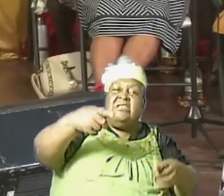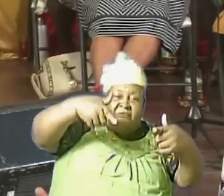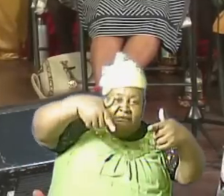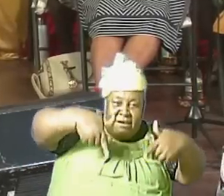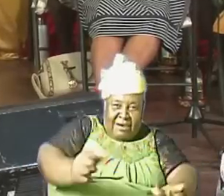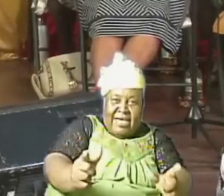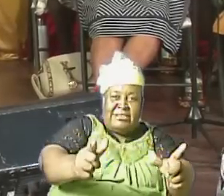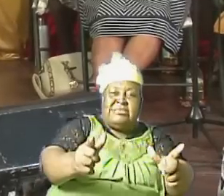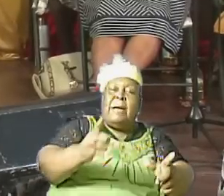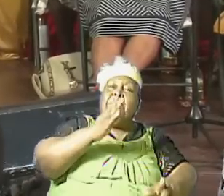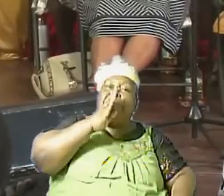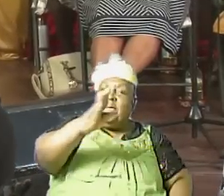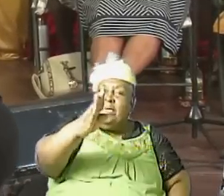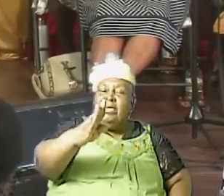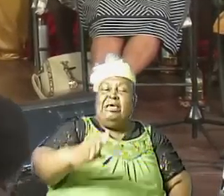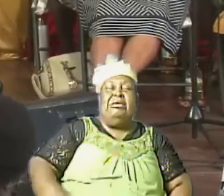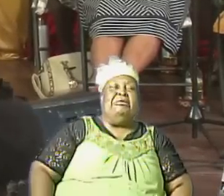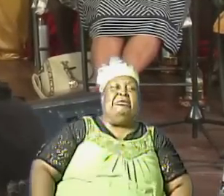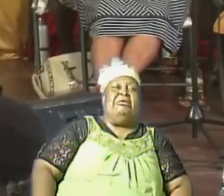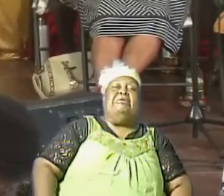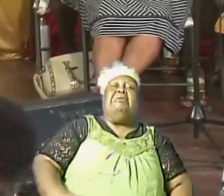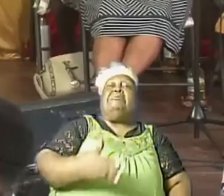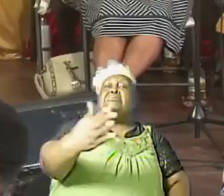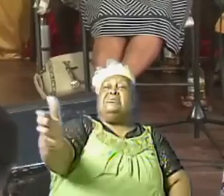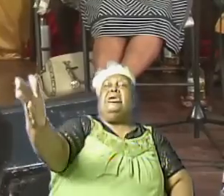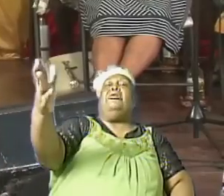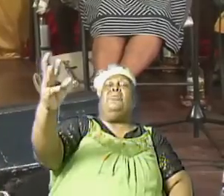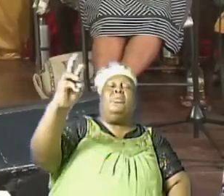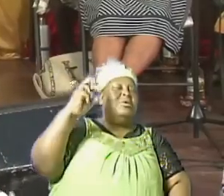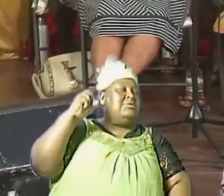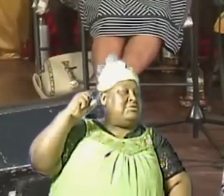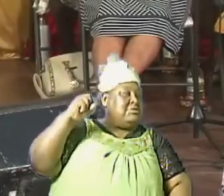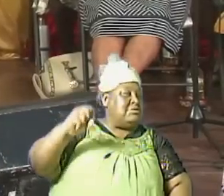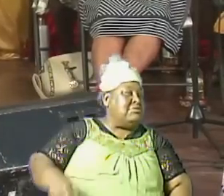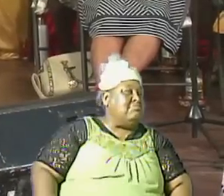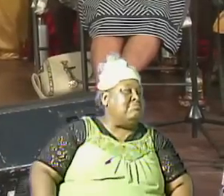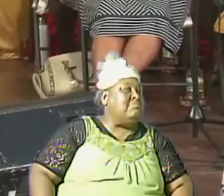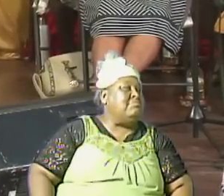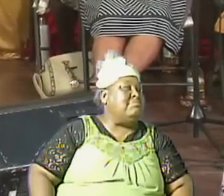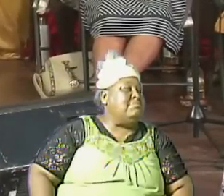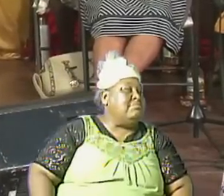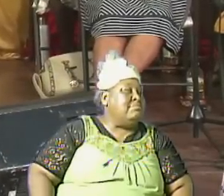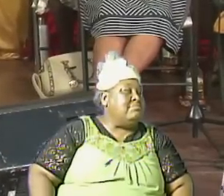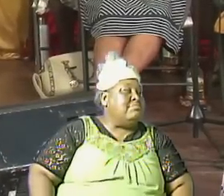let there be, and there was.